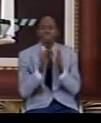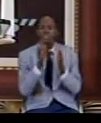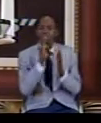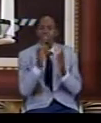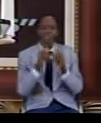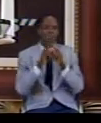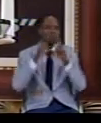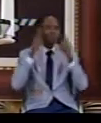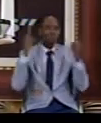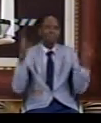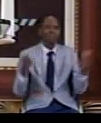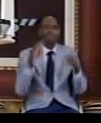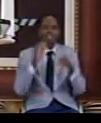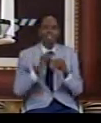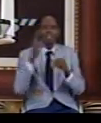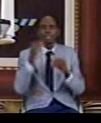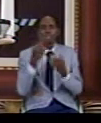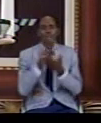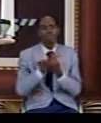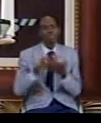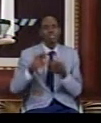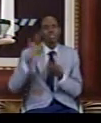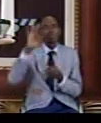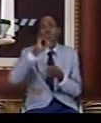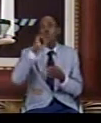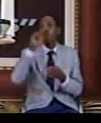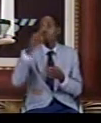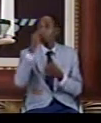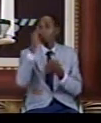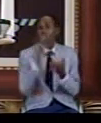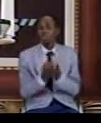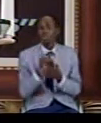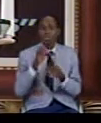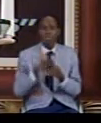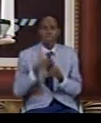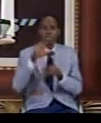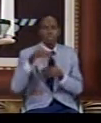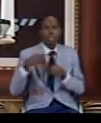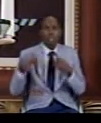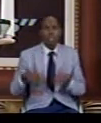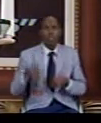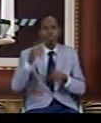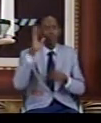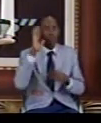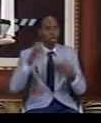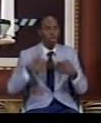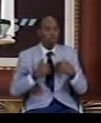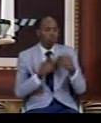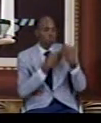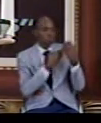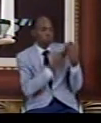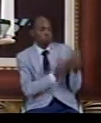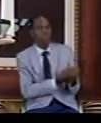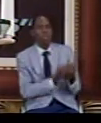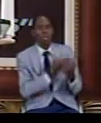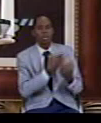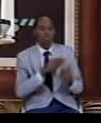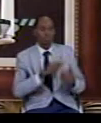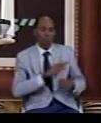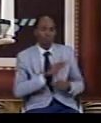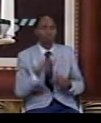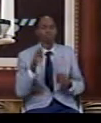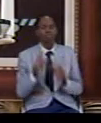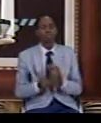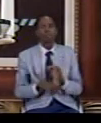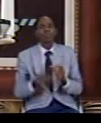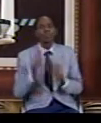dynamic in the Holy Ghost. Not only that, you have boldness and courage. Boldness and courage. If